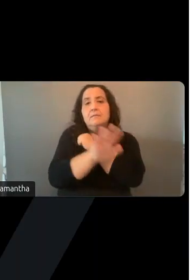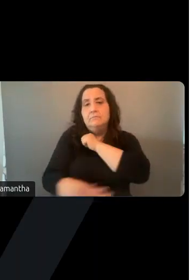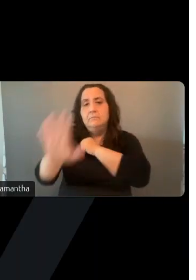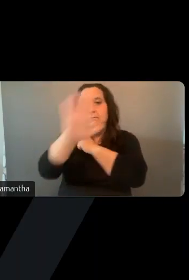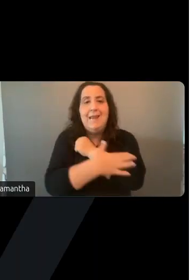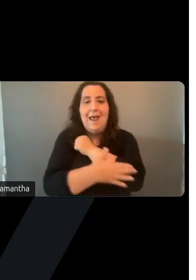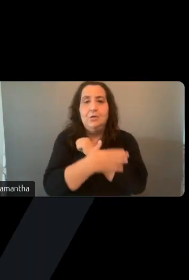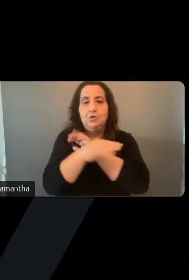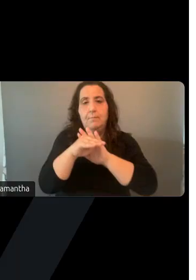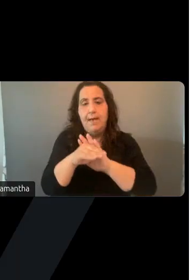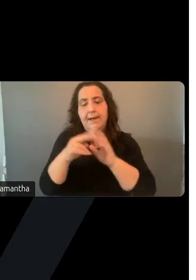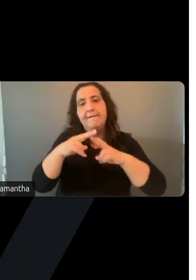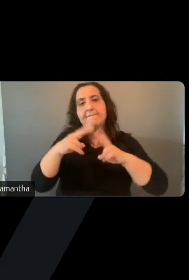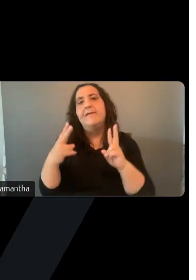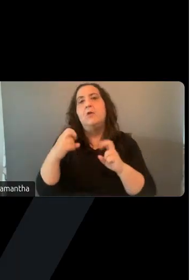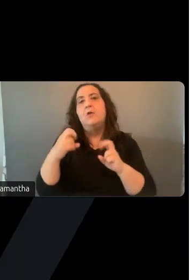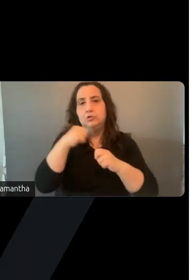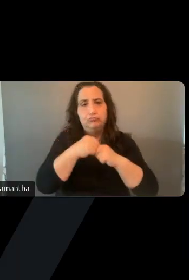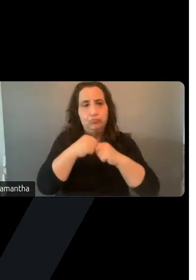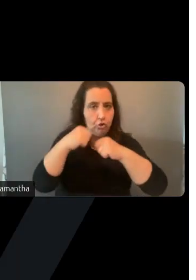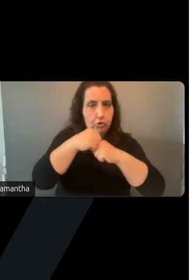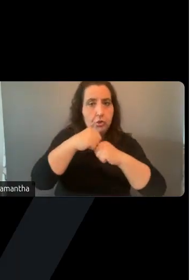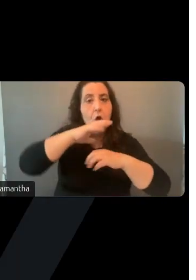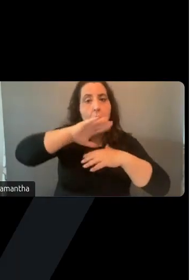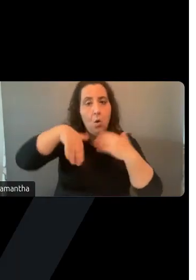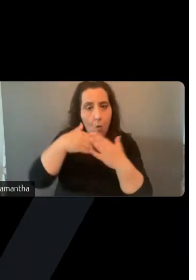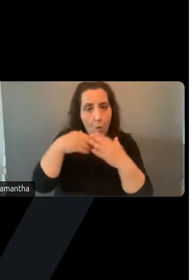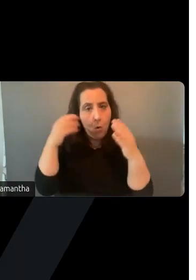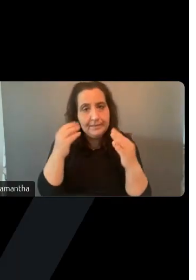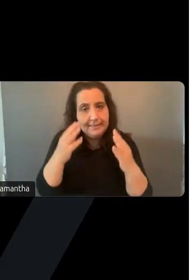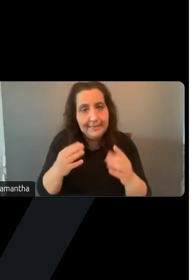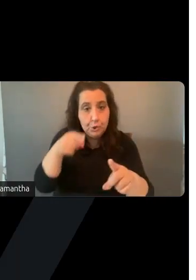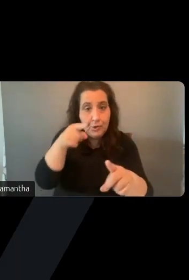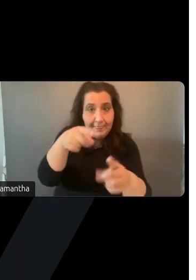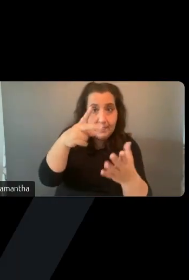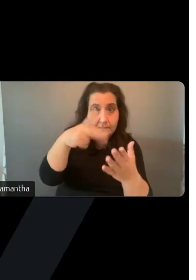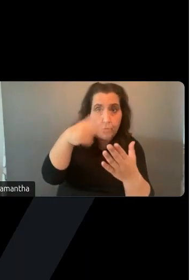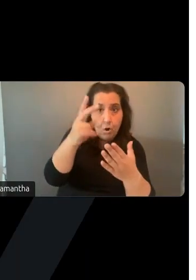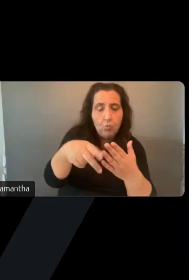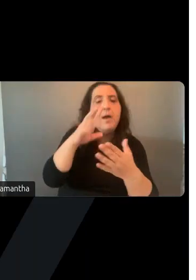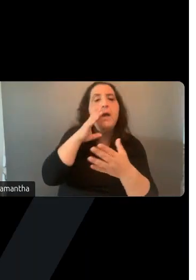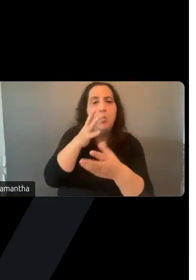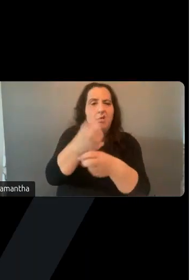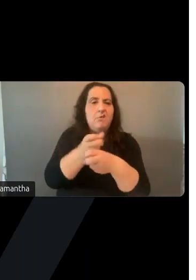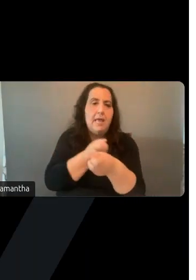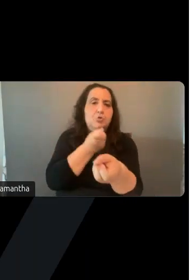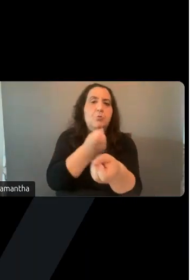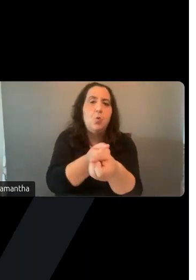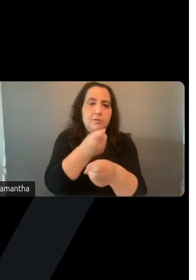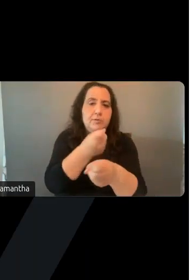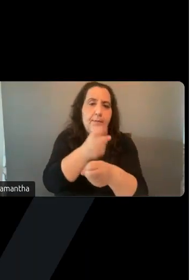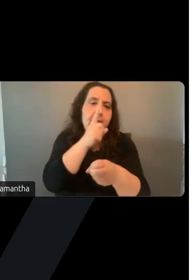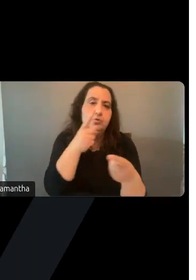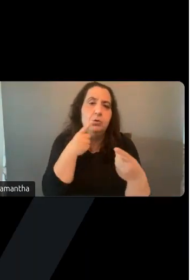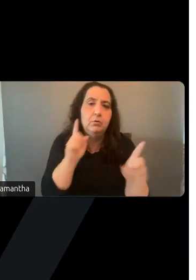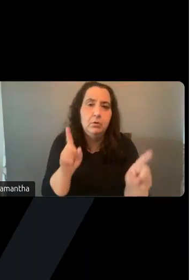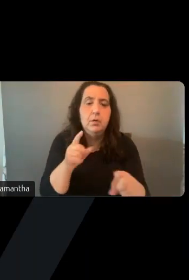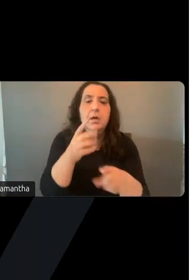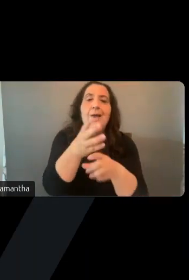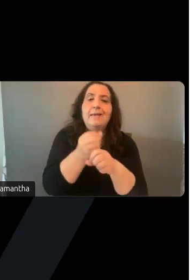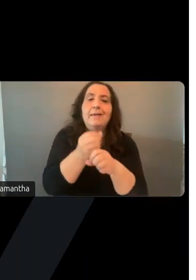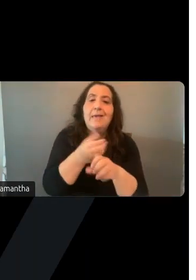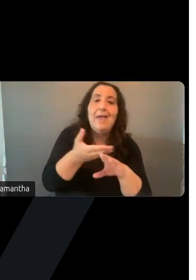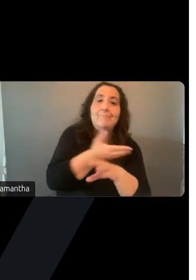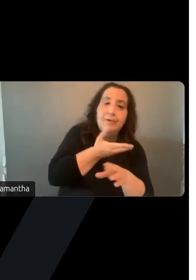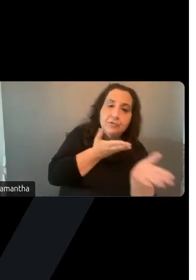structured, and all teachers in this program receive support to be able to do that effectively. You receive pre-service and